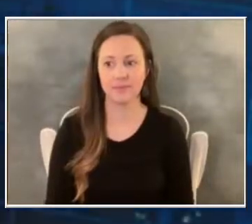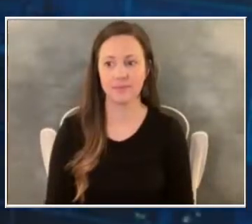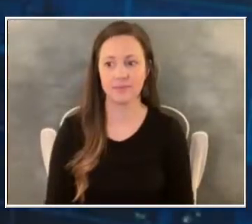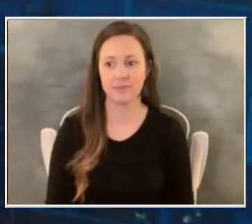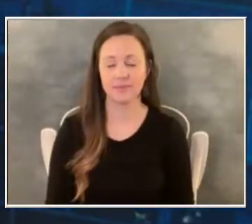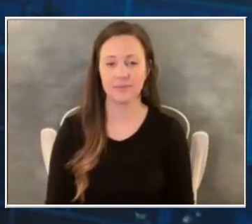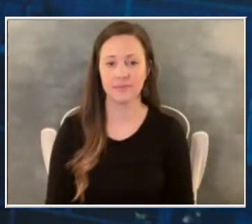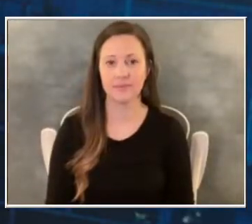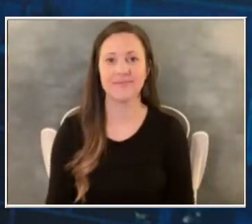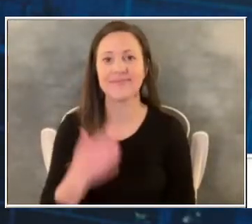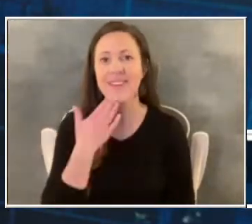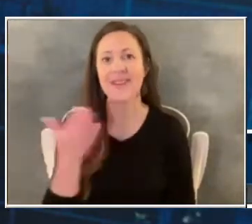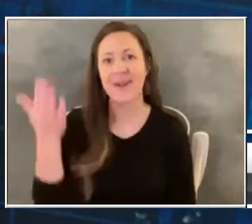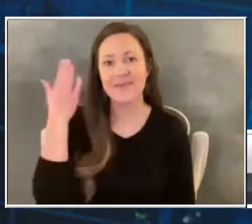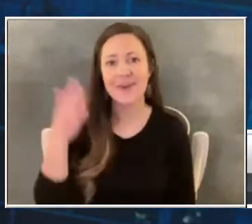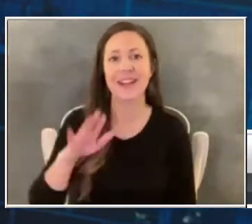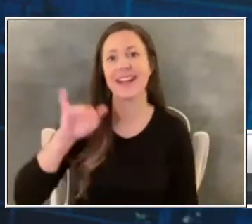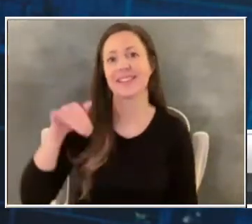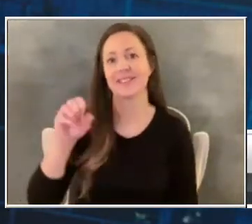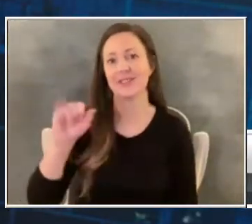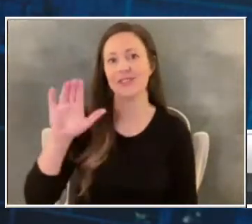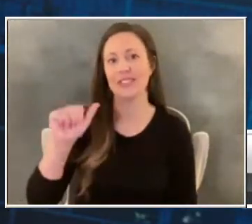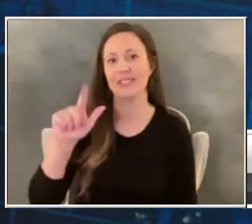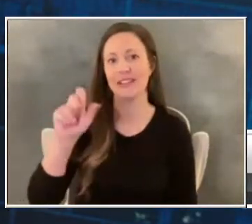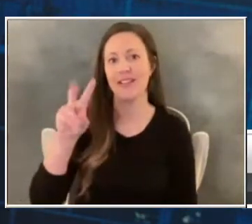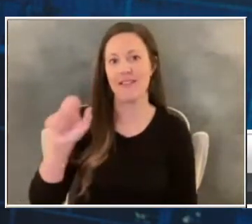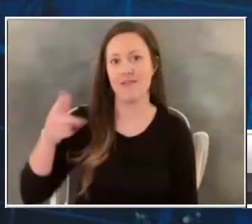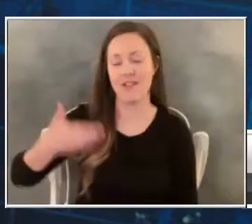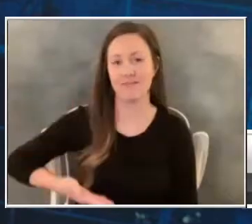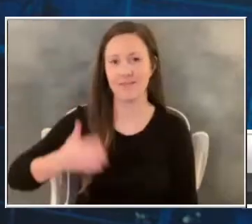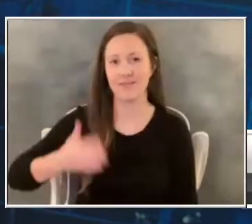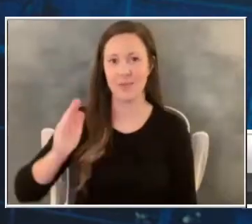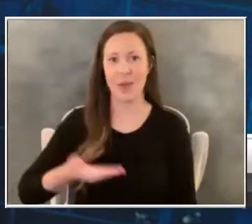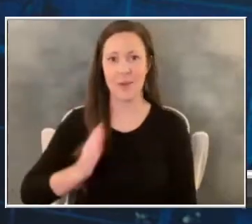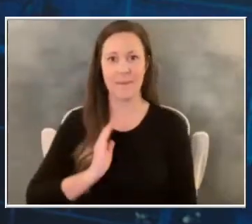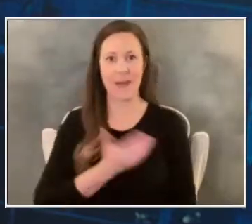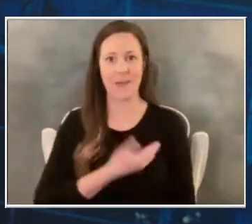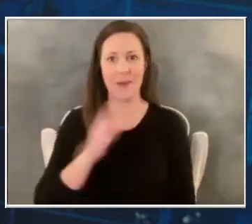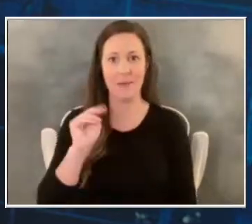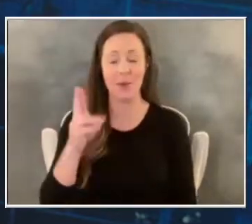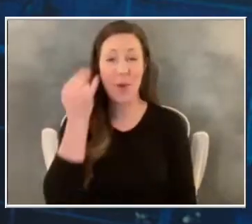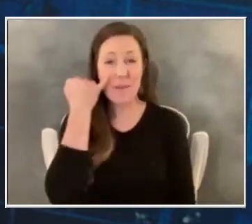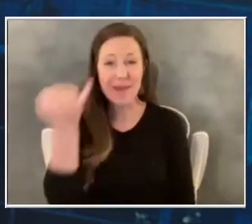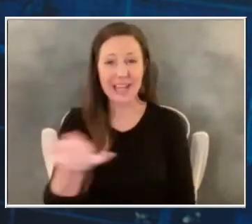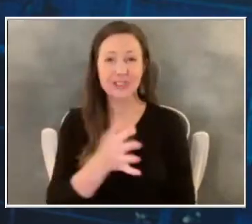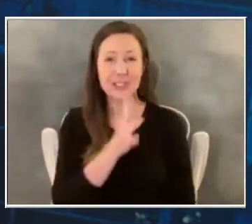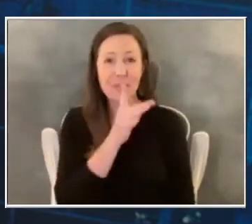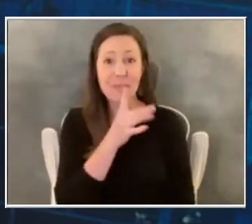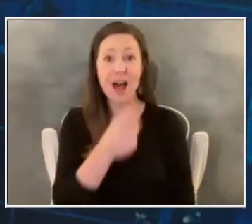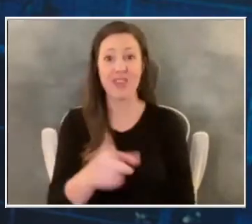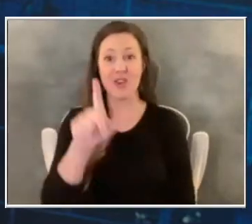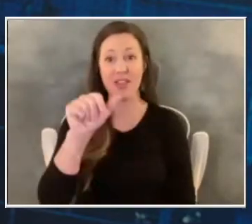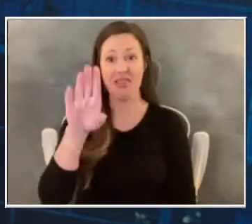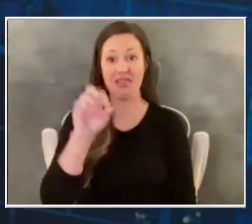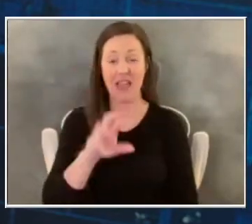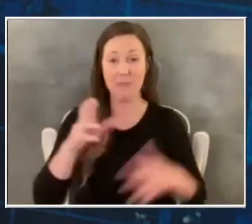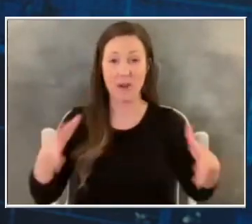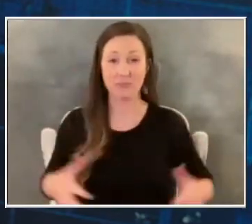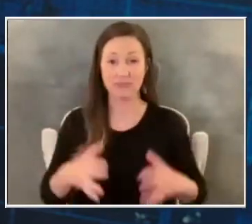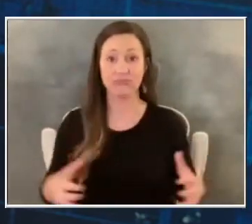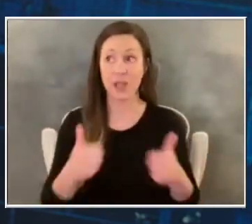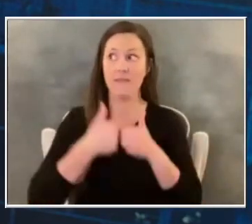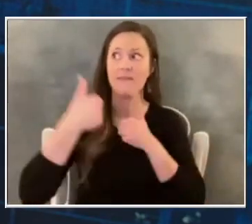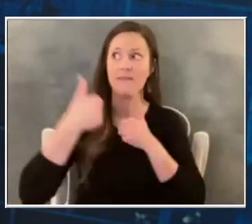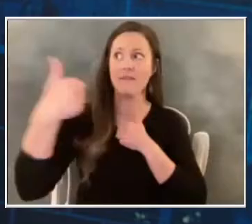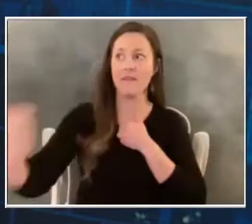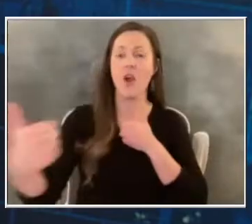Good morning, I'm Jessica Lovell, and welcome to the Morning Medical Update. Imagine a mother going into labor far away from the nearest